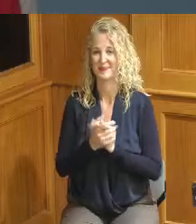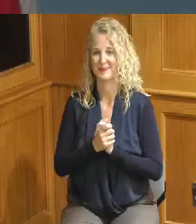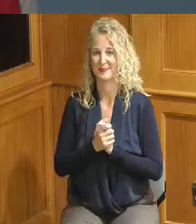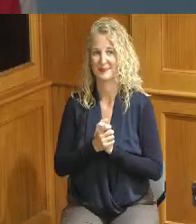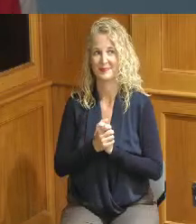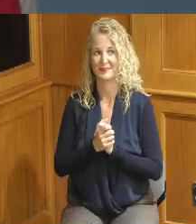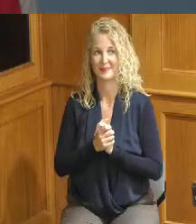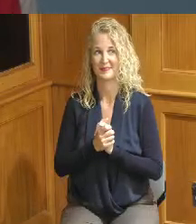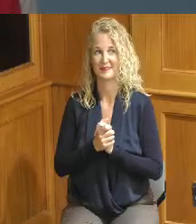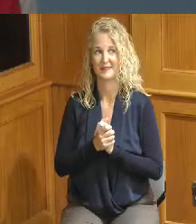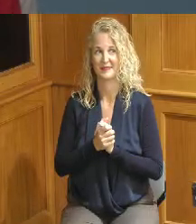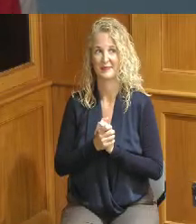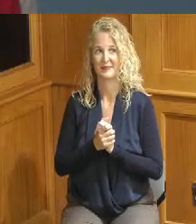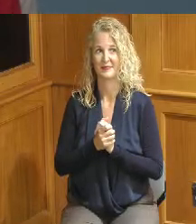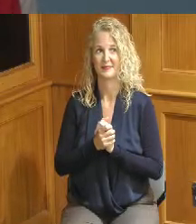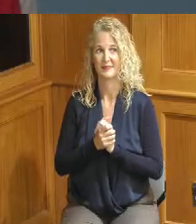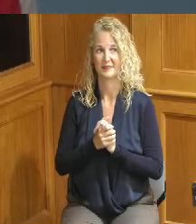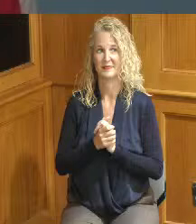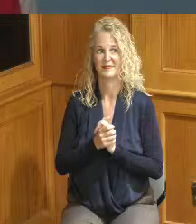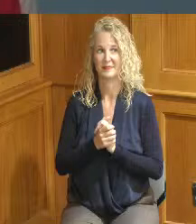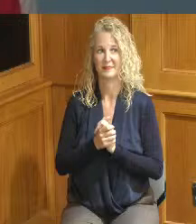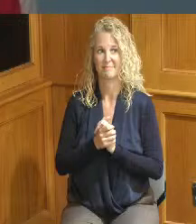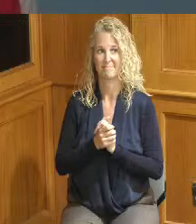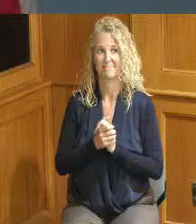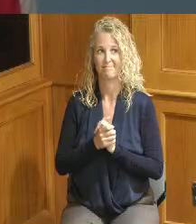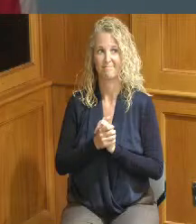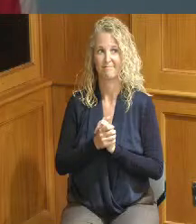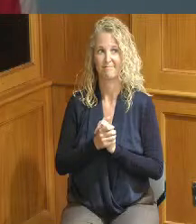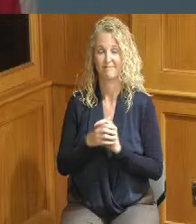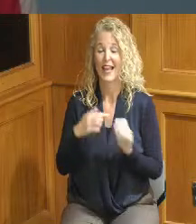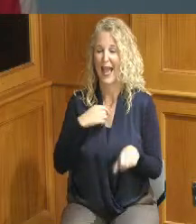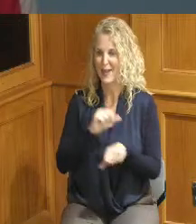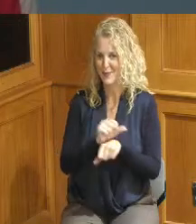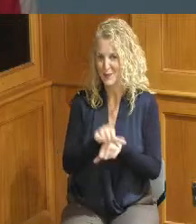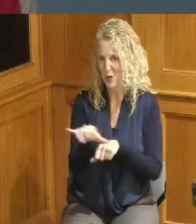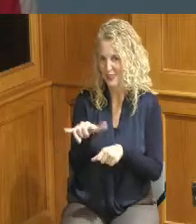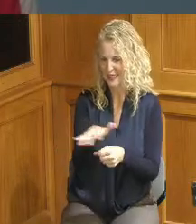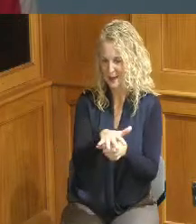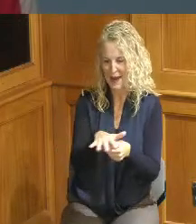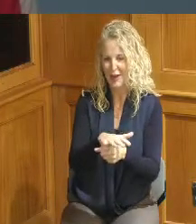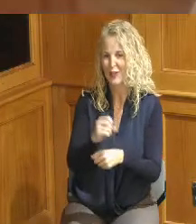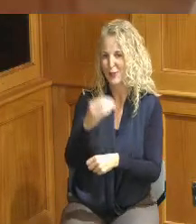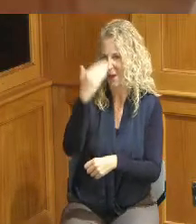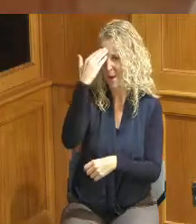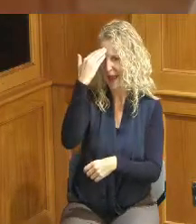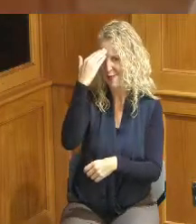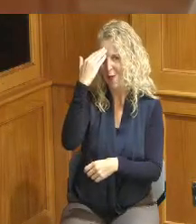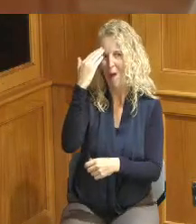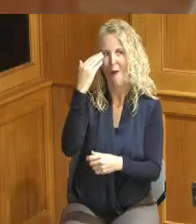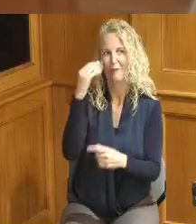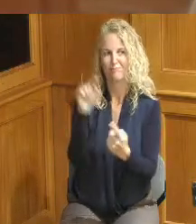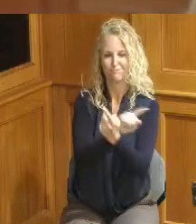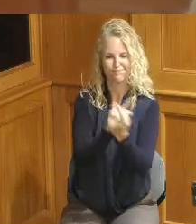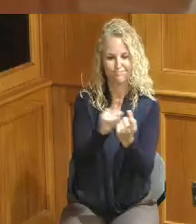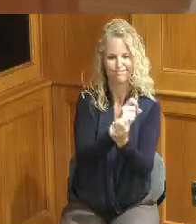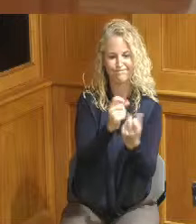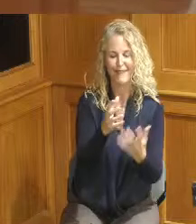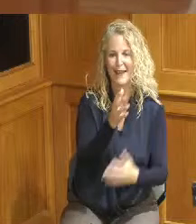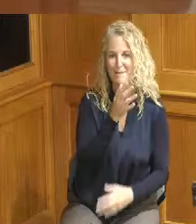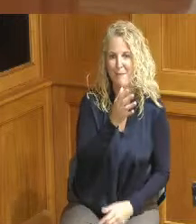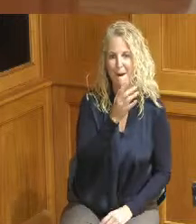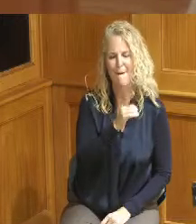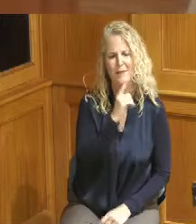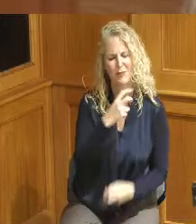I was a director of Every Child Succeed for many years, so I know about going out and seeing those moms. It's really a